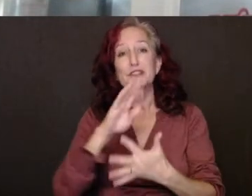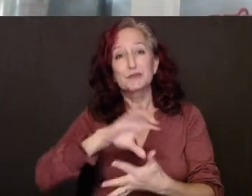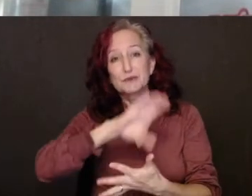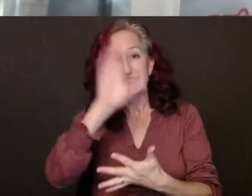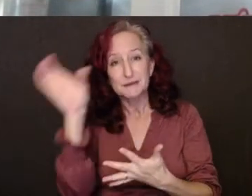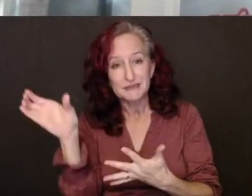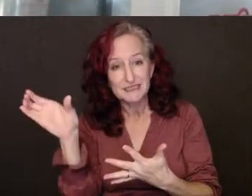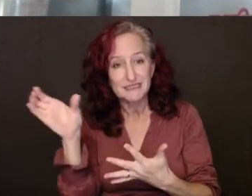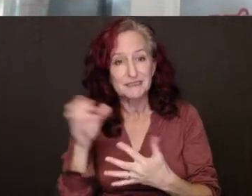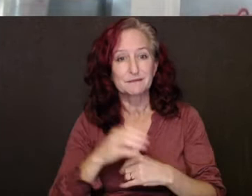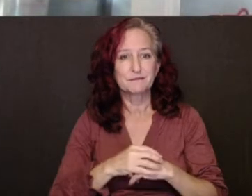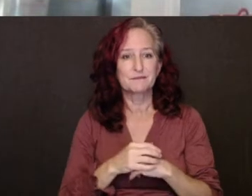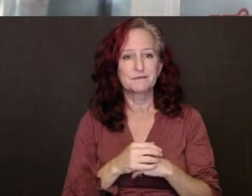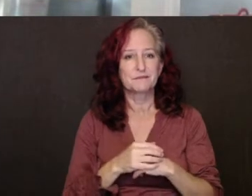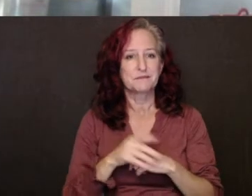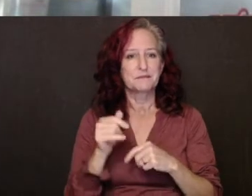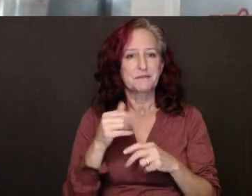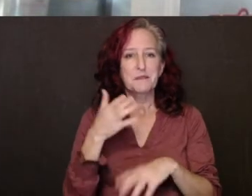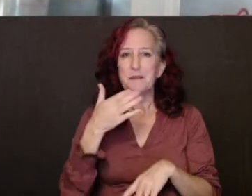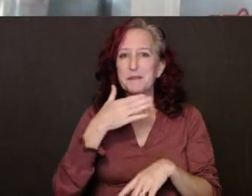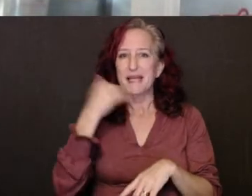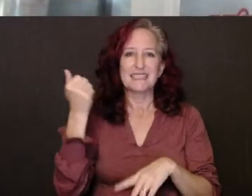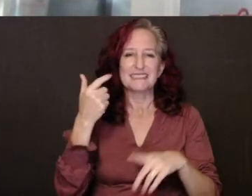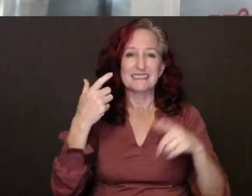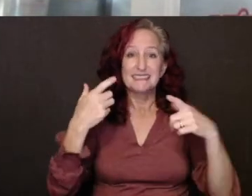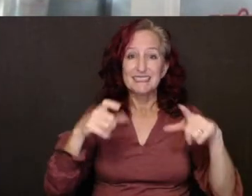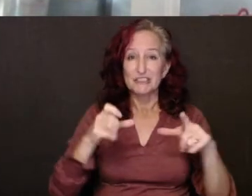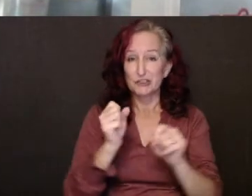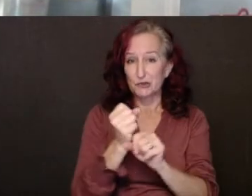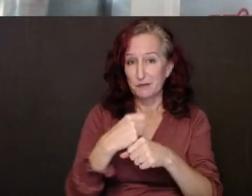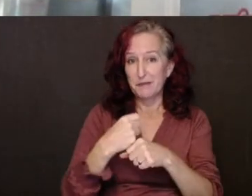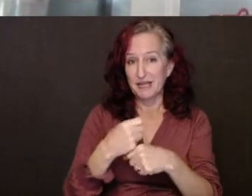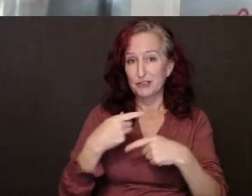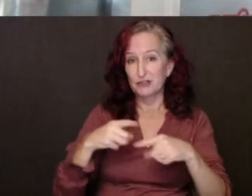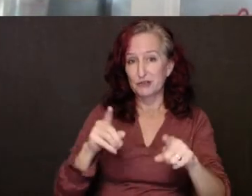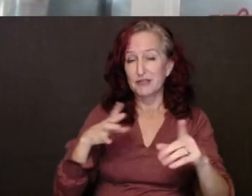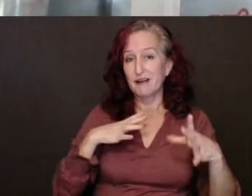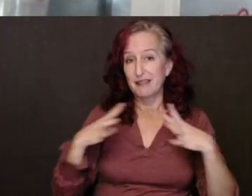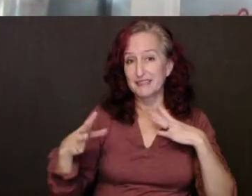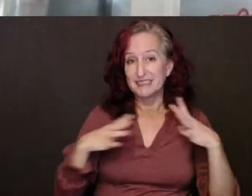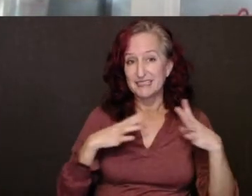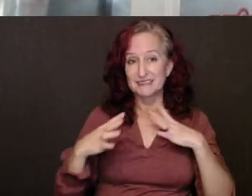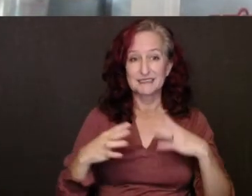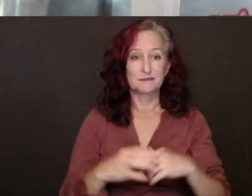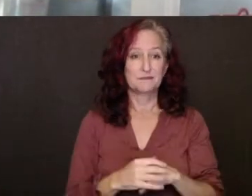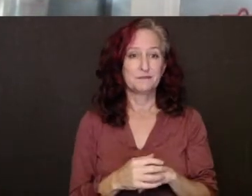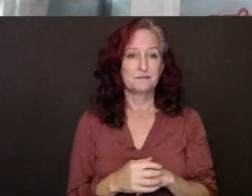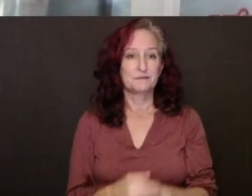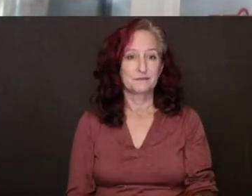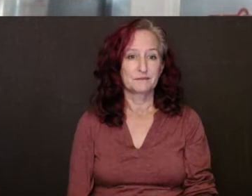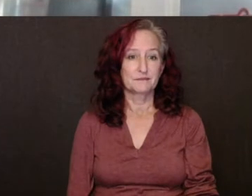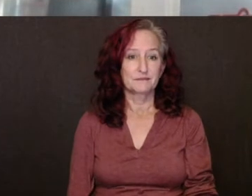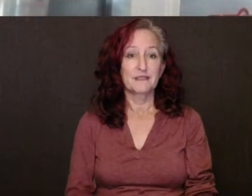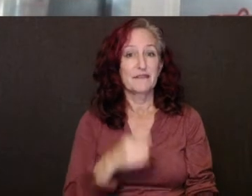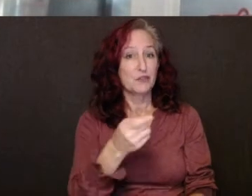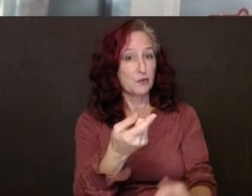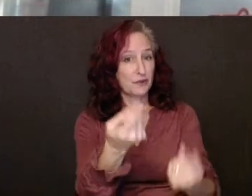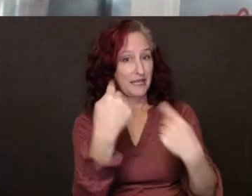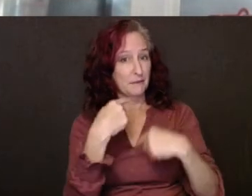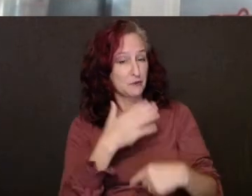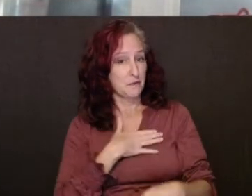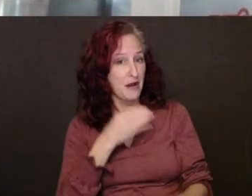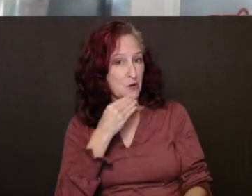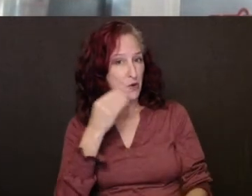we would save these corns just for like the holidays, for instance. You have Thanksgiving coming up, and then you have Christmas